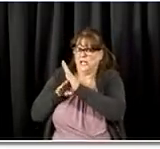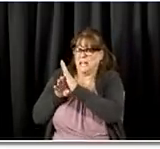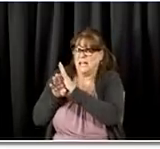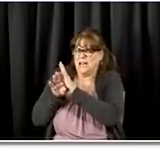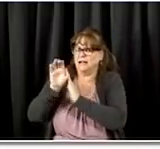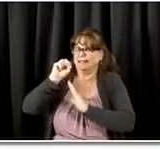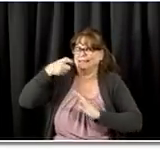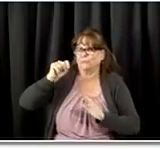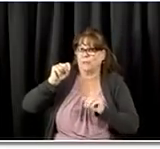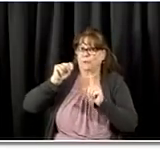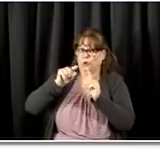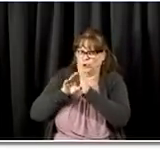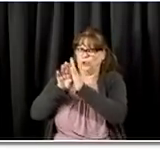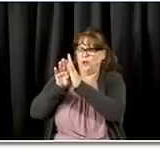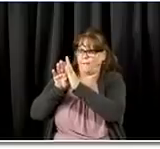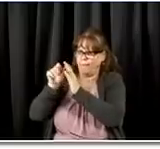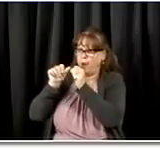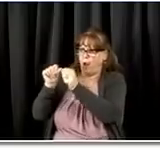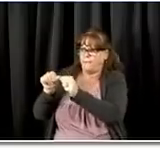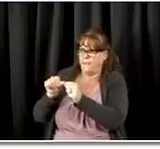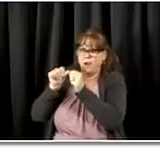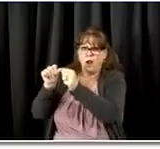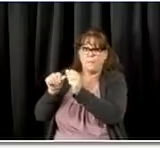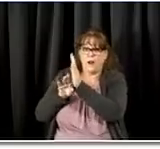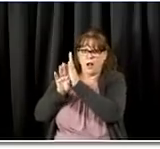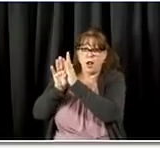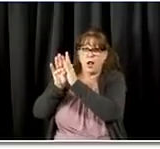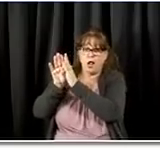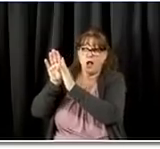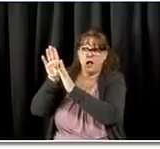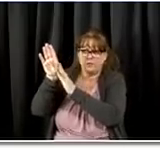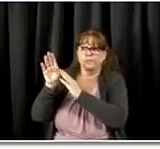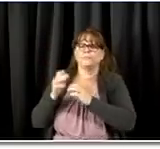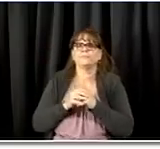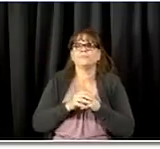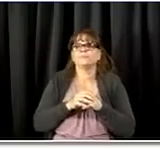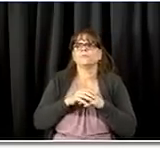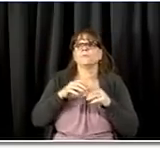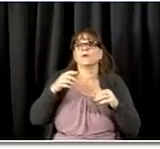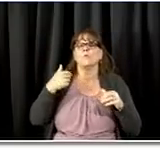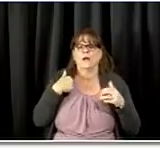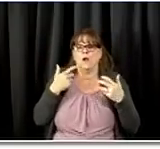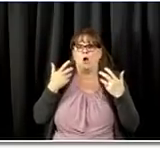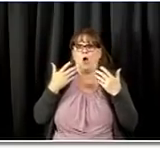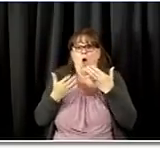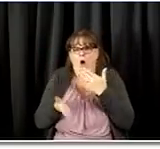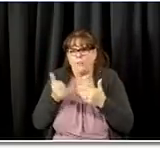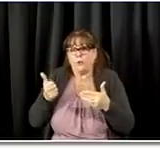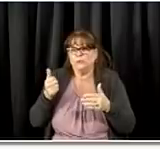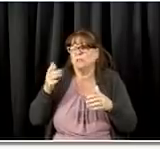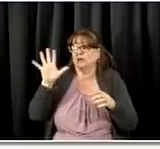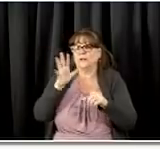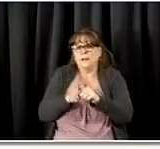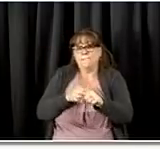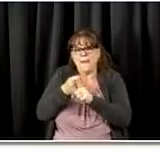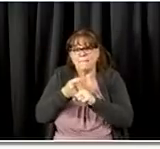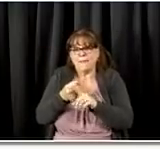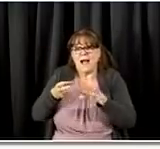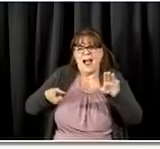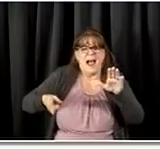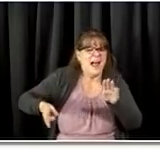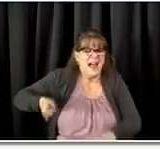in cases in the state. If you look at this figure, you'll see that we're near our all-time high for number of cases when you look at the